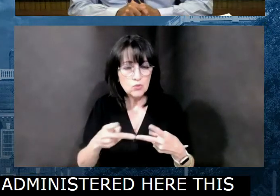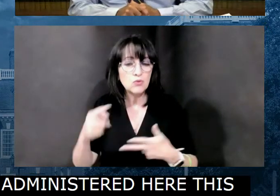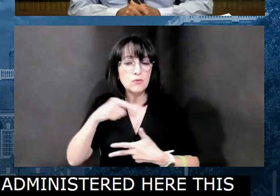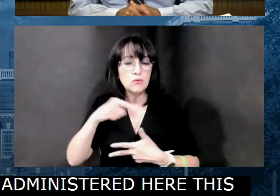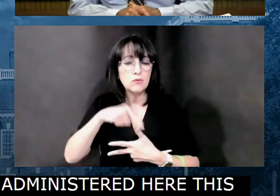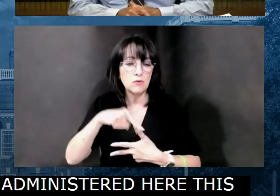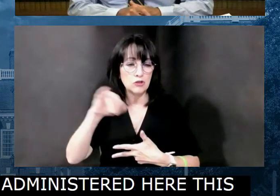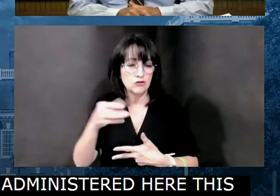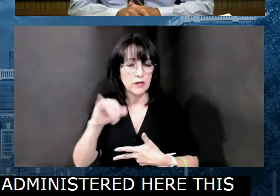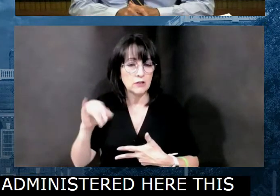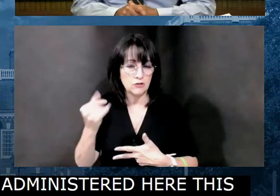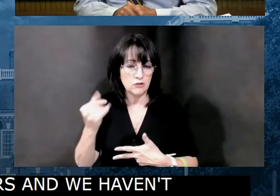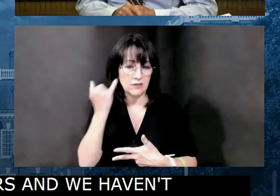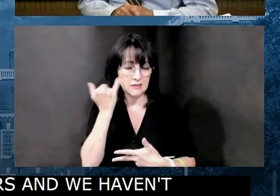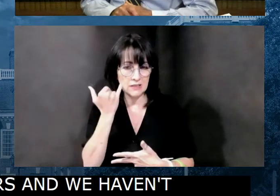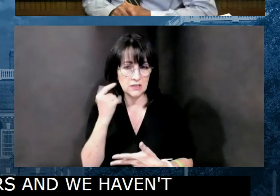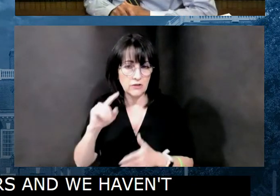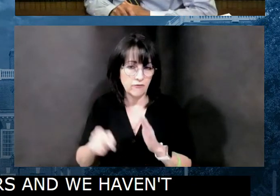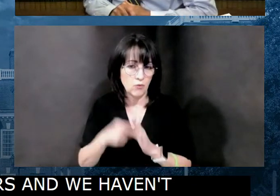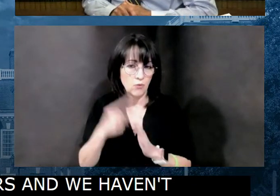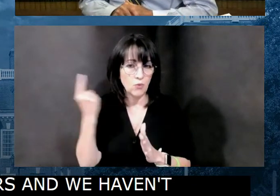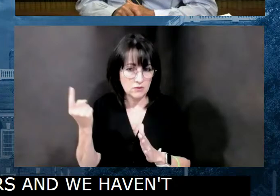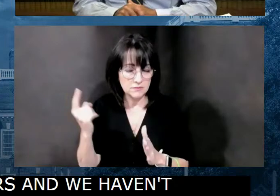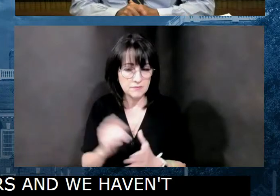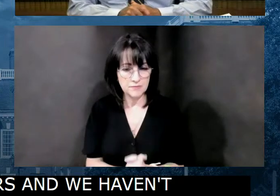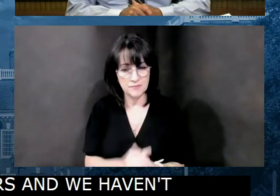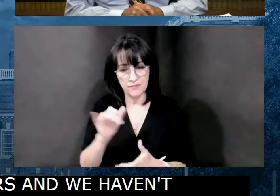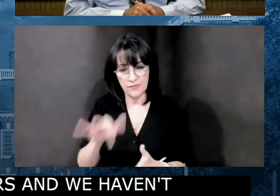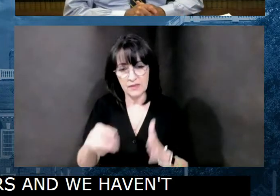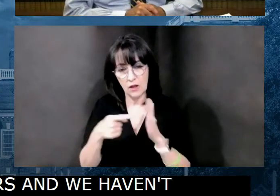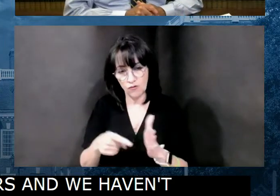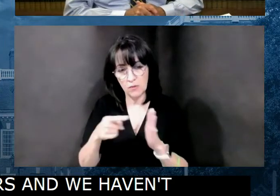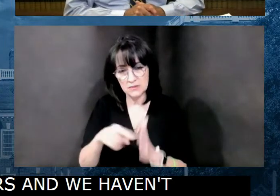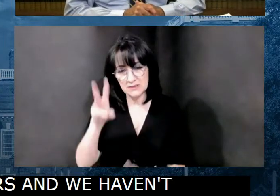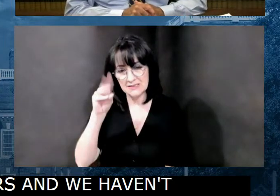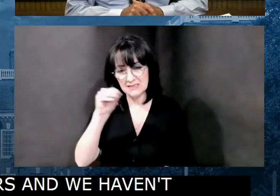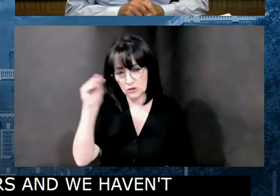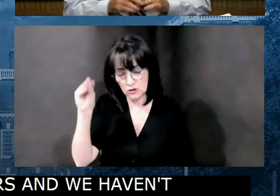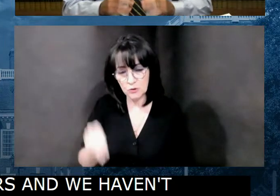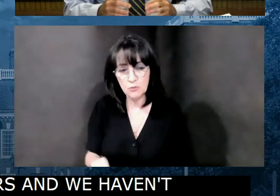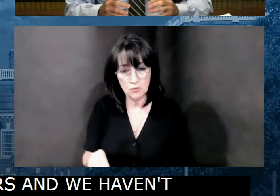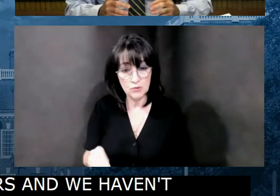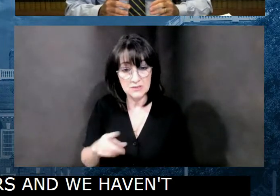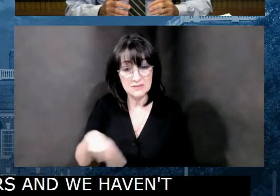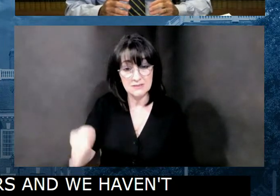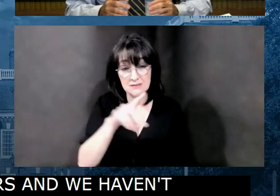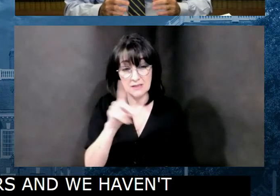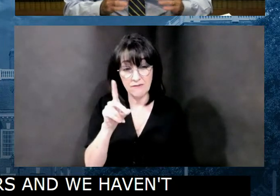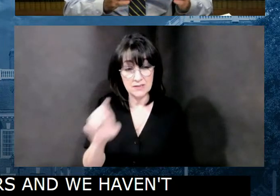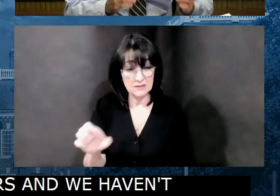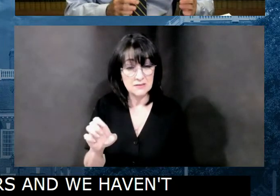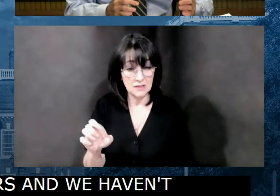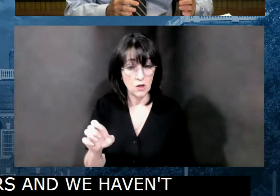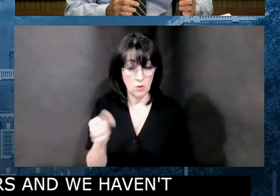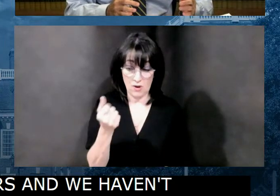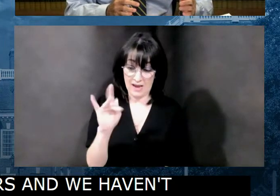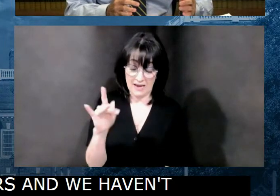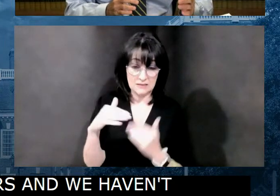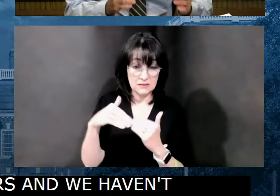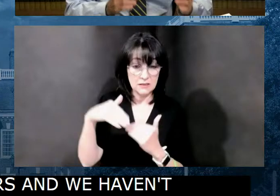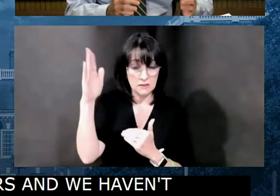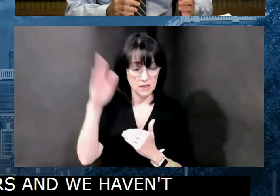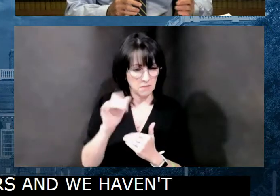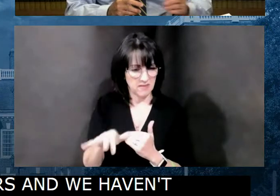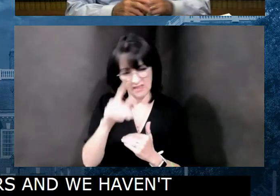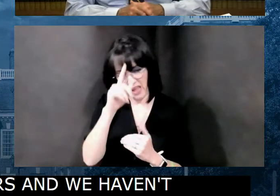received the latest, but that represents 66% of Delawareans 18 and over. So that's the target